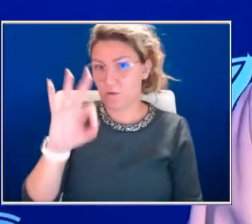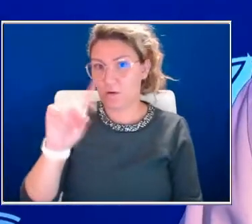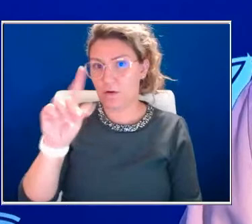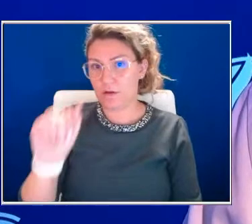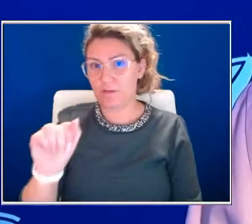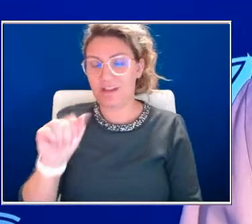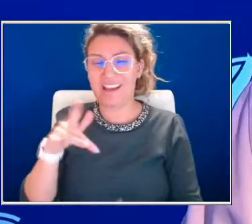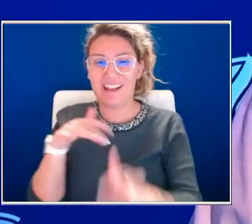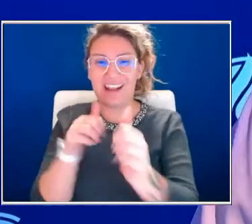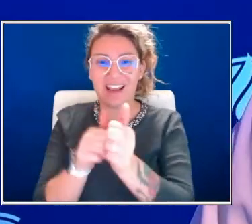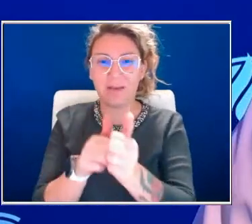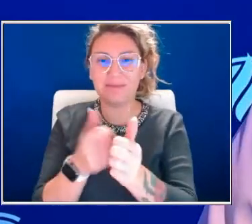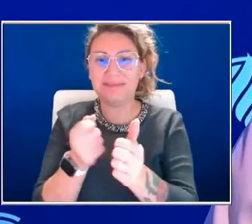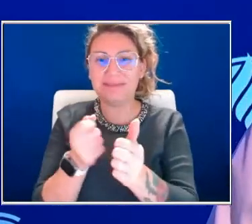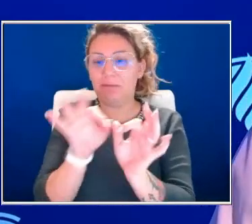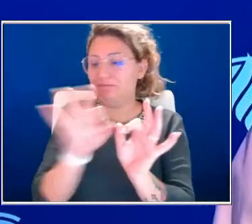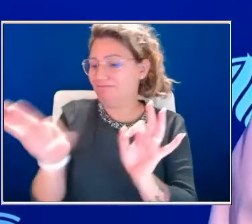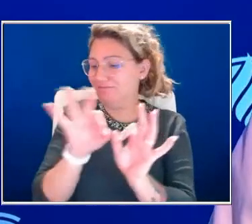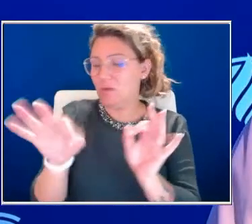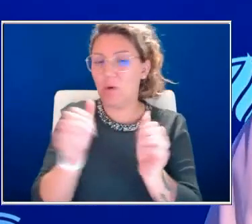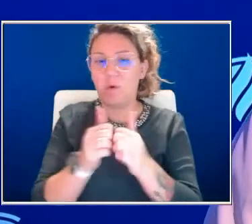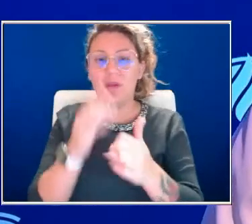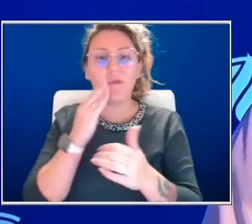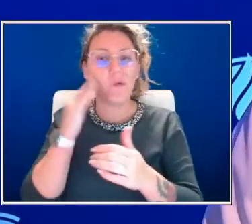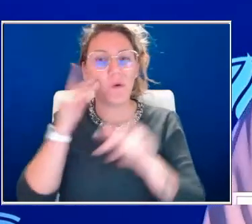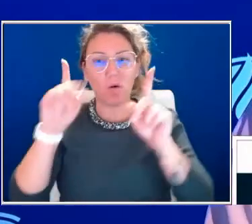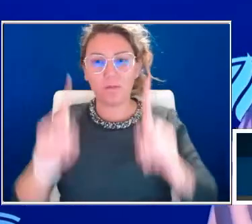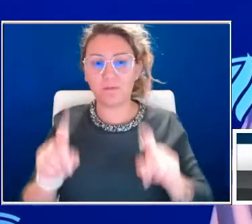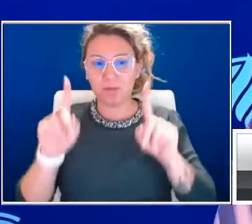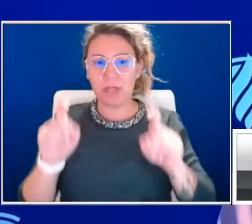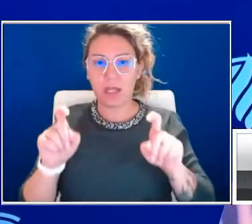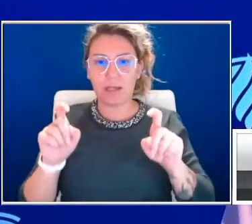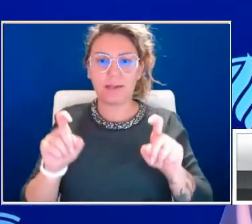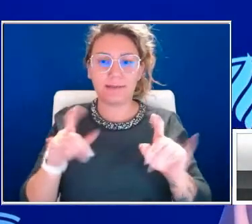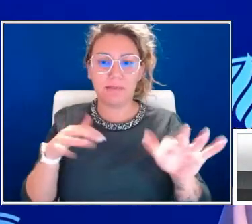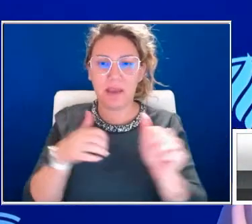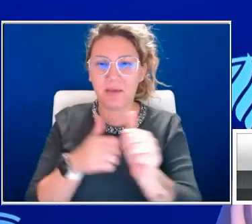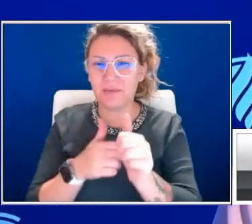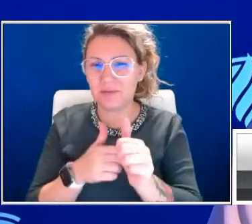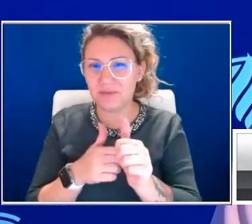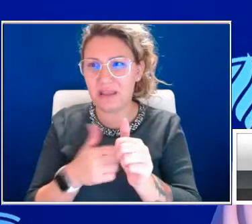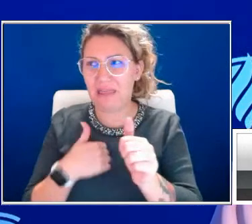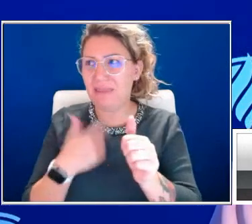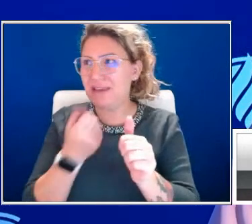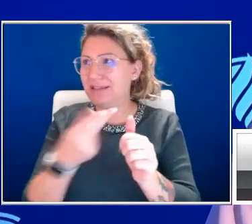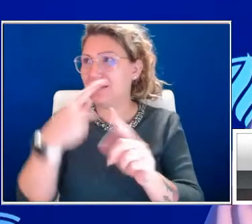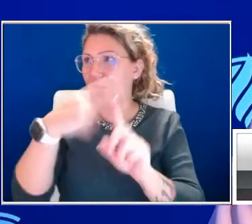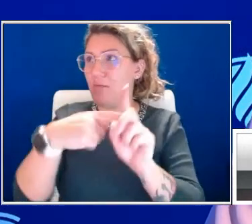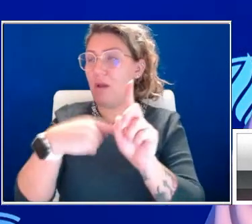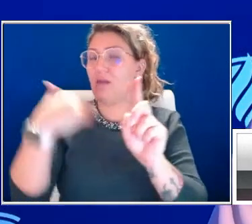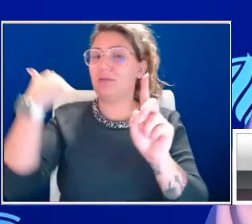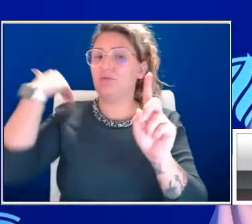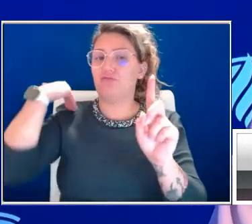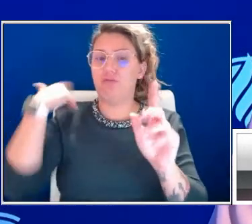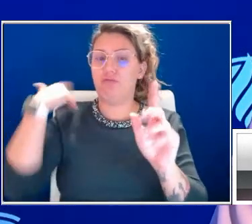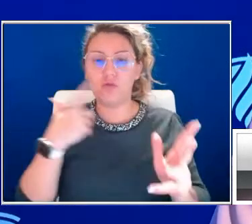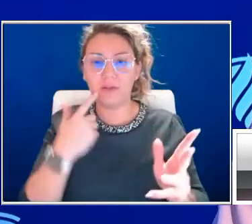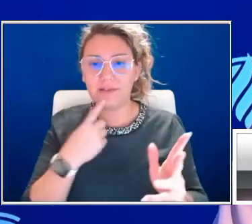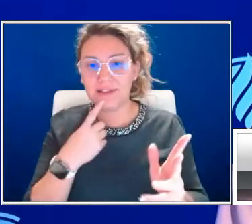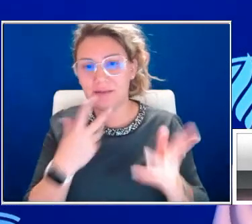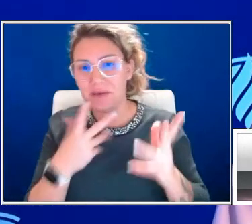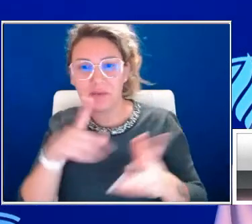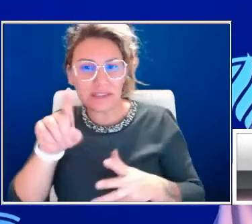of the language with the home tests. It was updated, I think, several months ago, just saying that you may need to